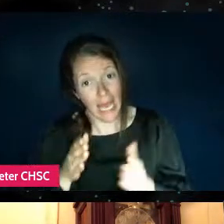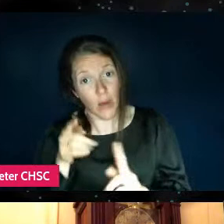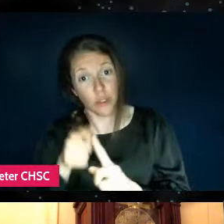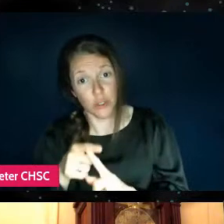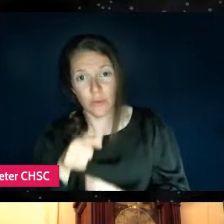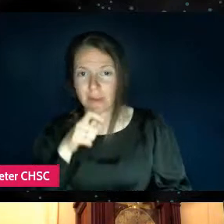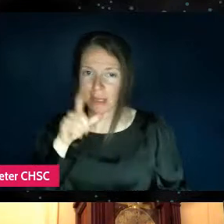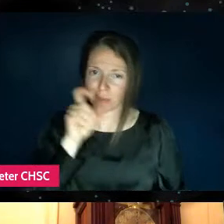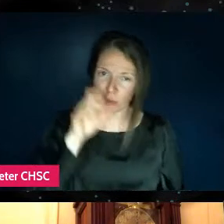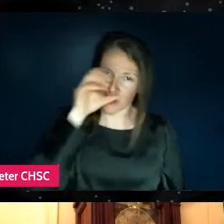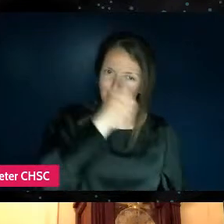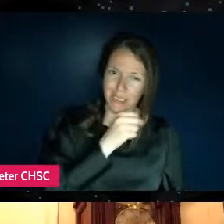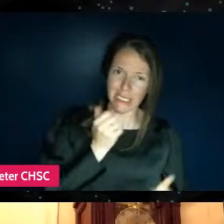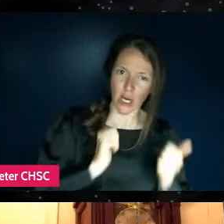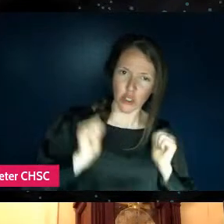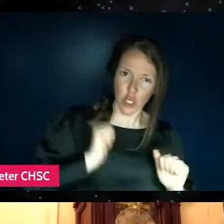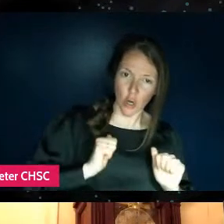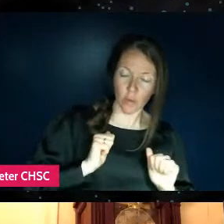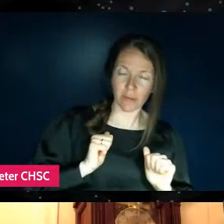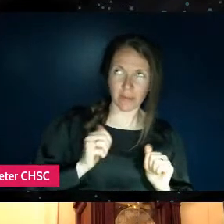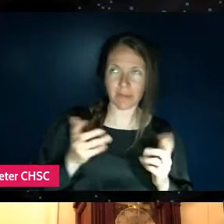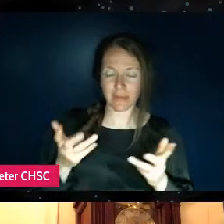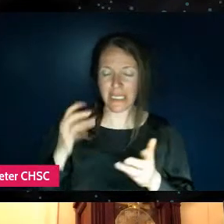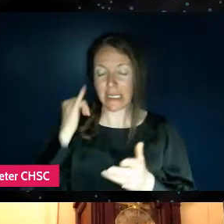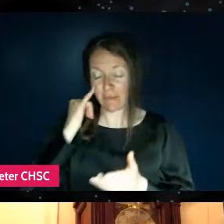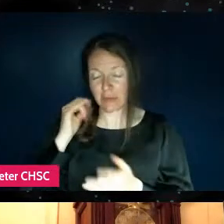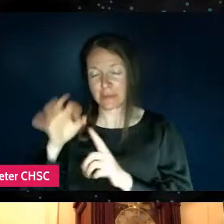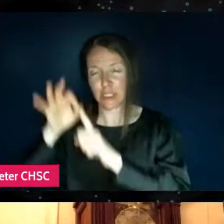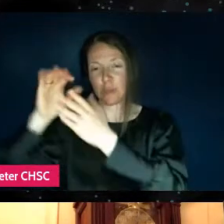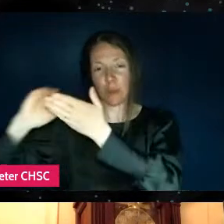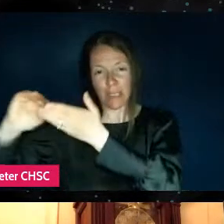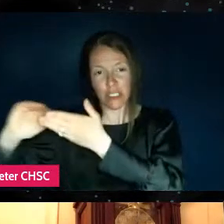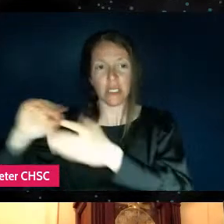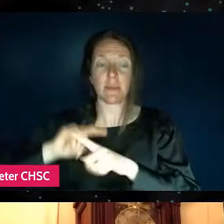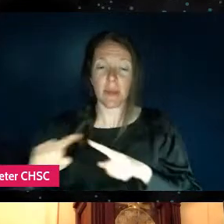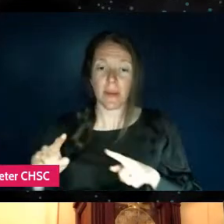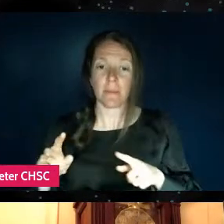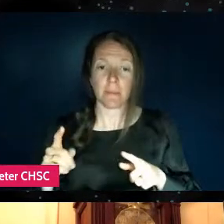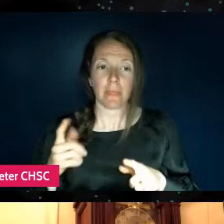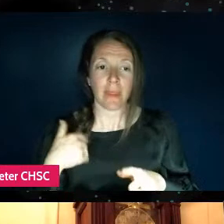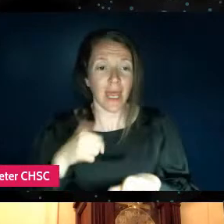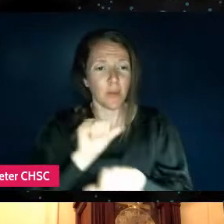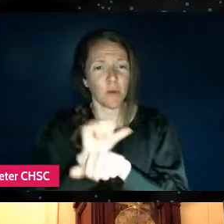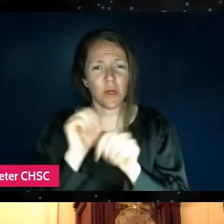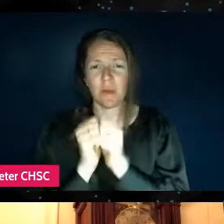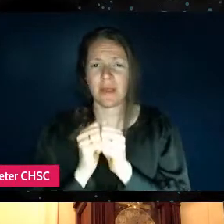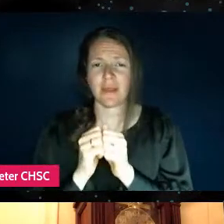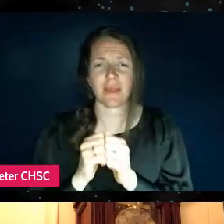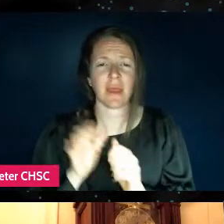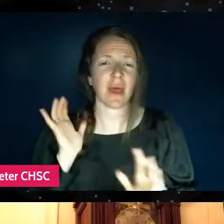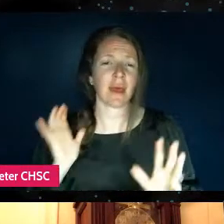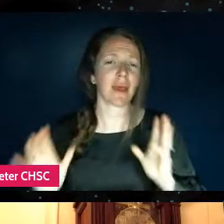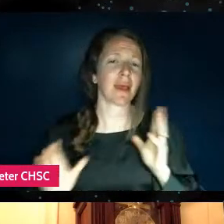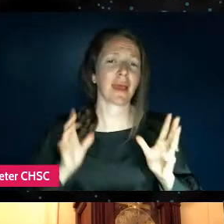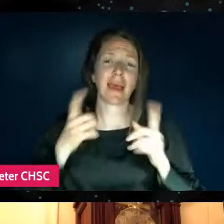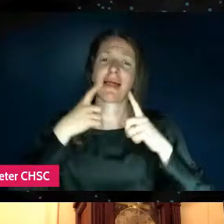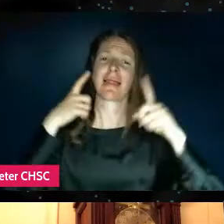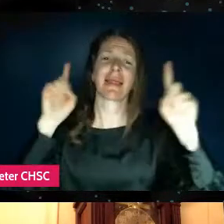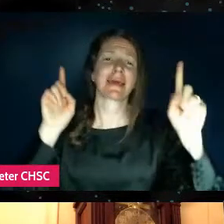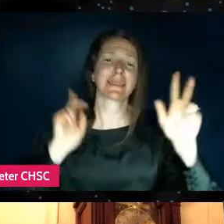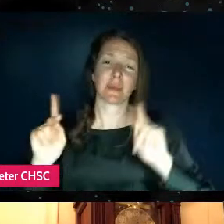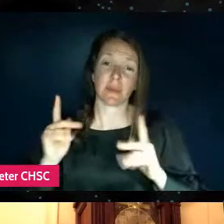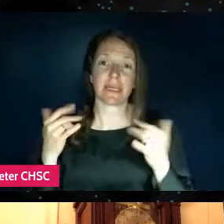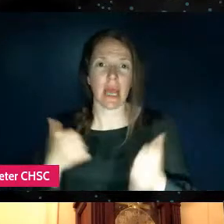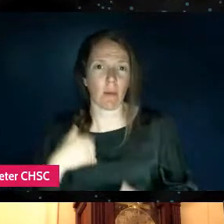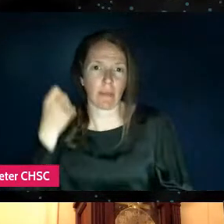show unless we had permission. And I worked with some of the classic people. Now I realize, but then they